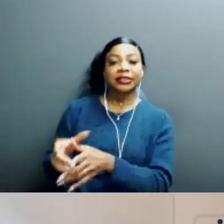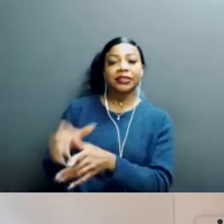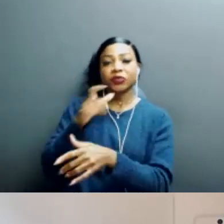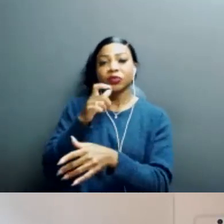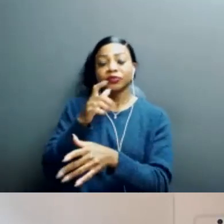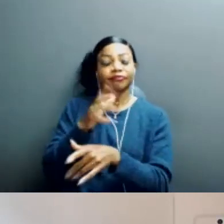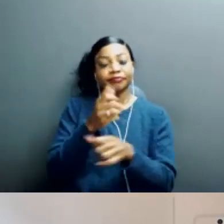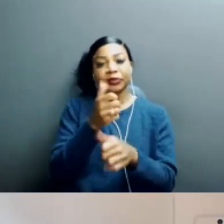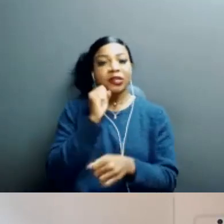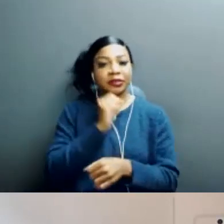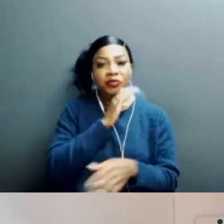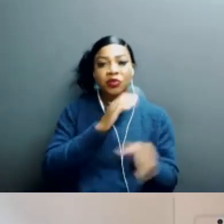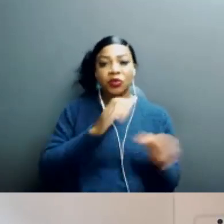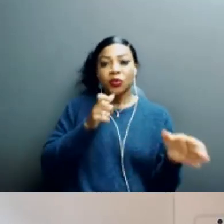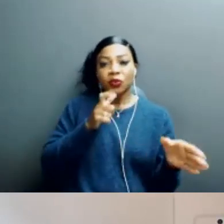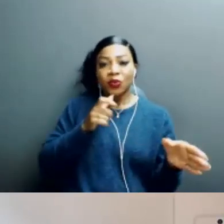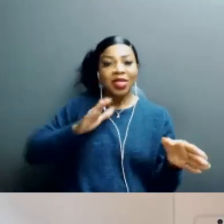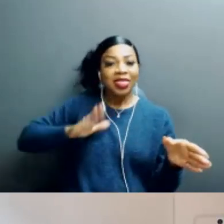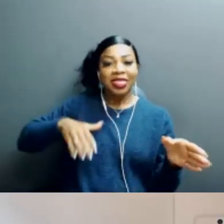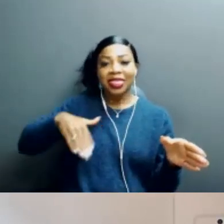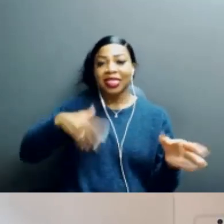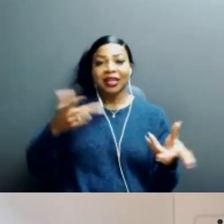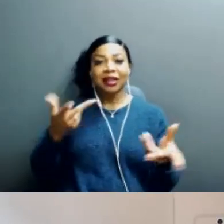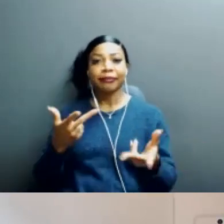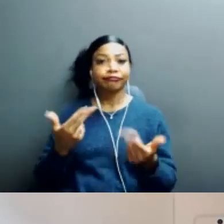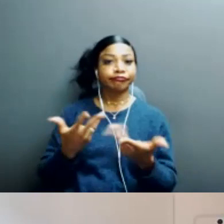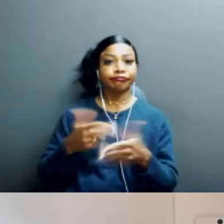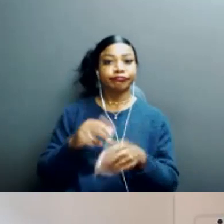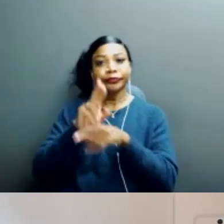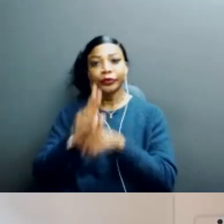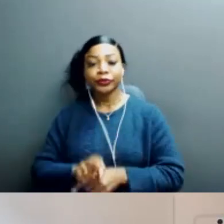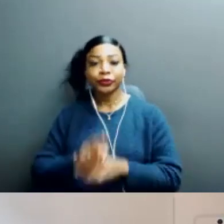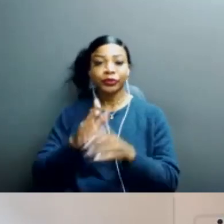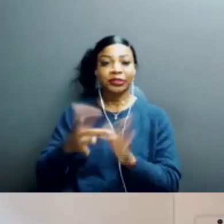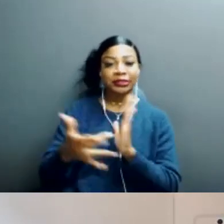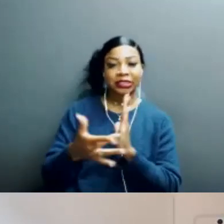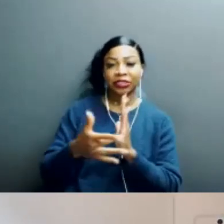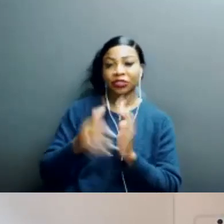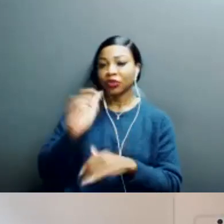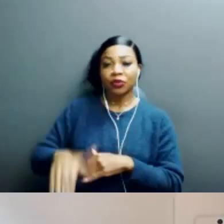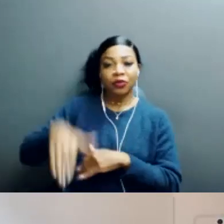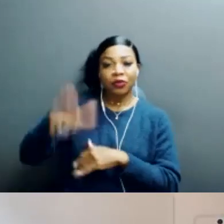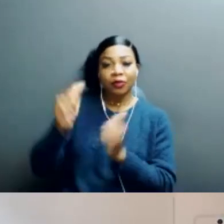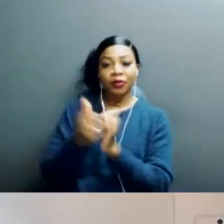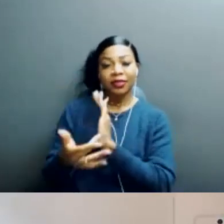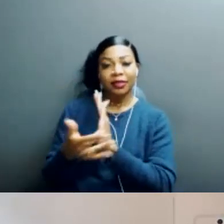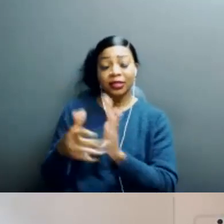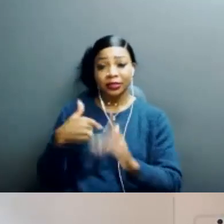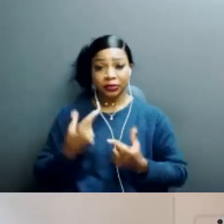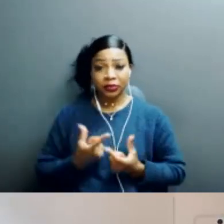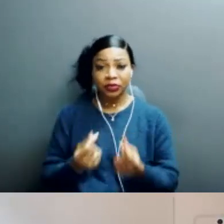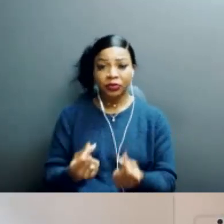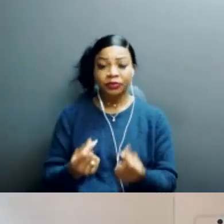Tech technology so actively didn't grow up with it so you know we we a lot of the work that I do is educating